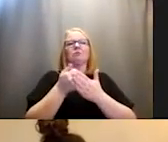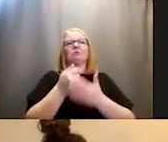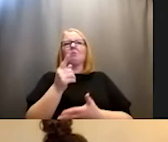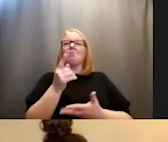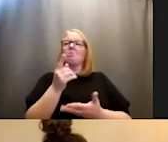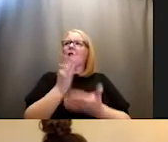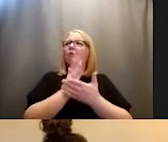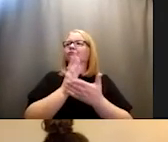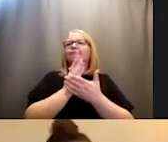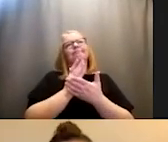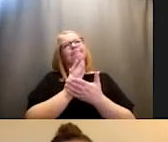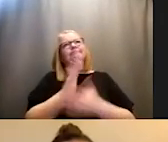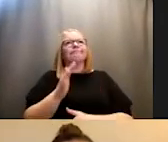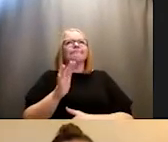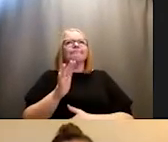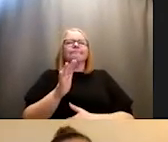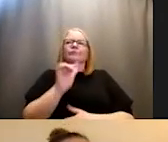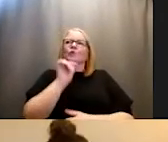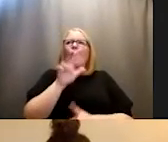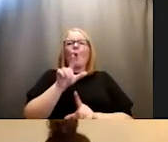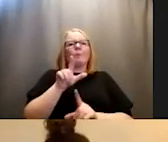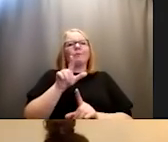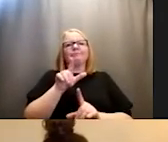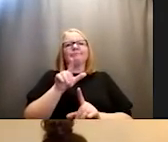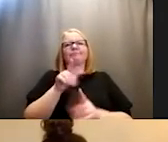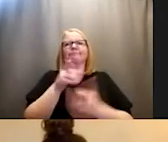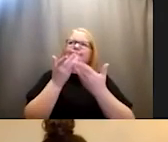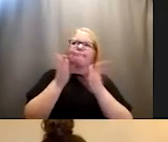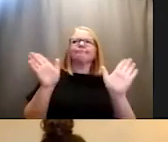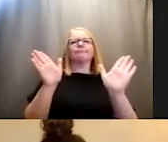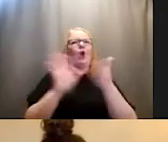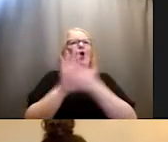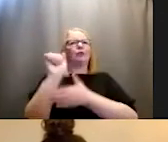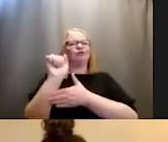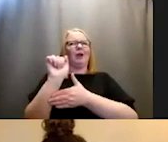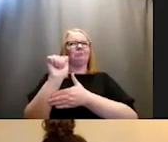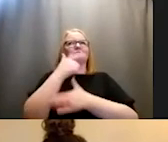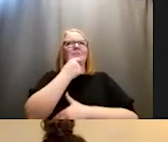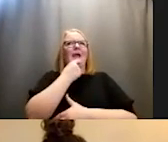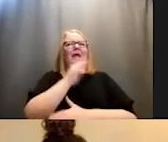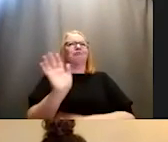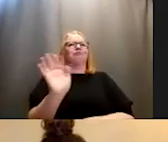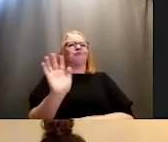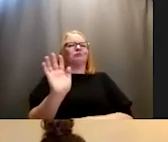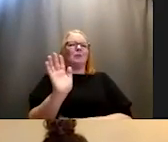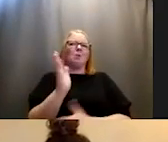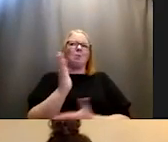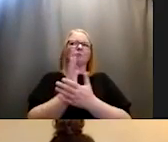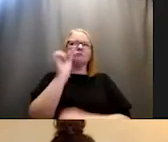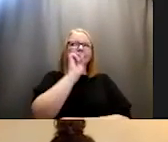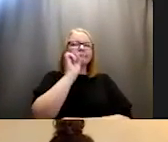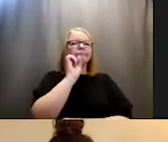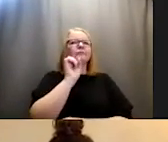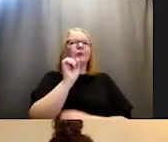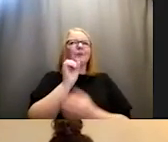wasn't picked up more broadly within culture. But she produced this range in